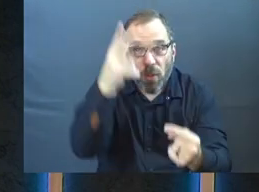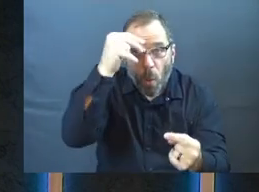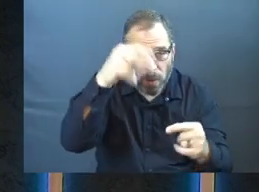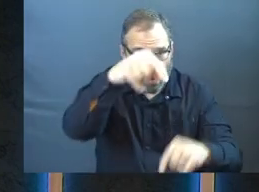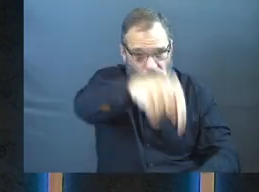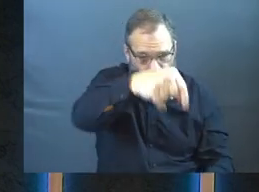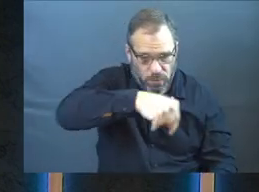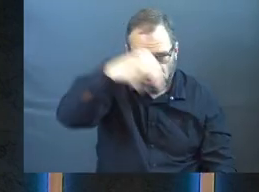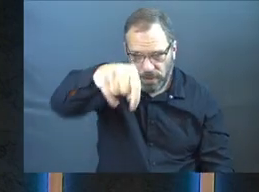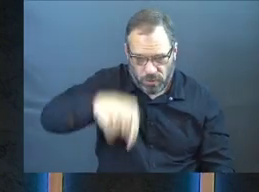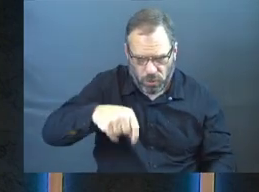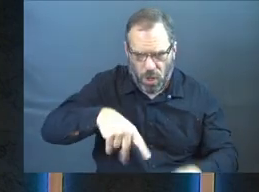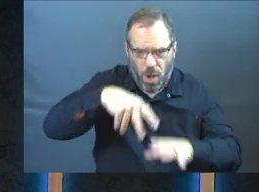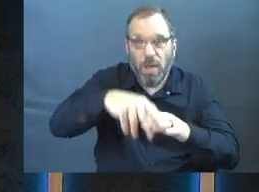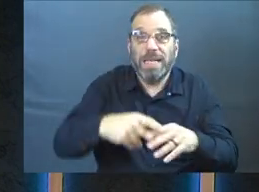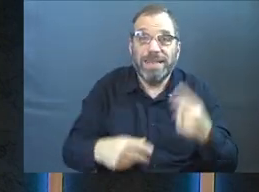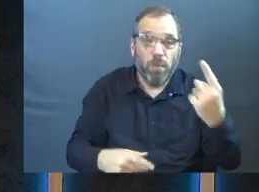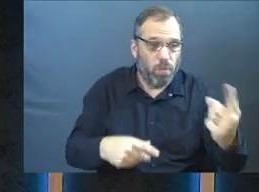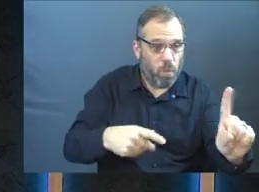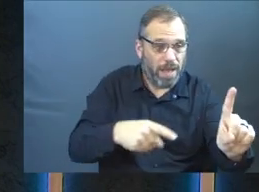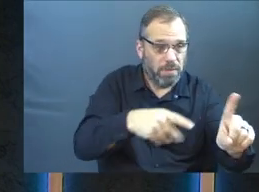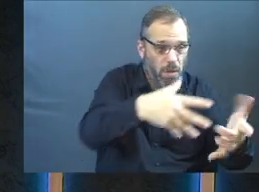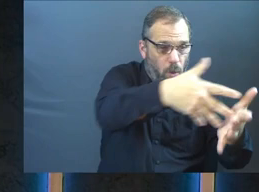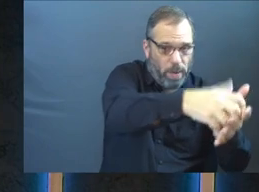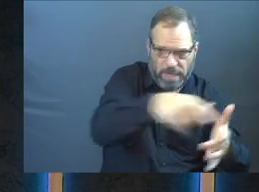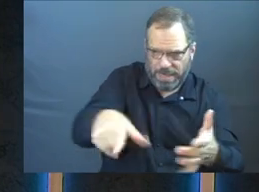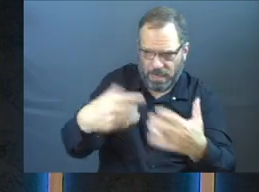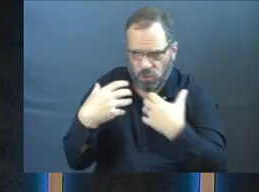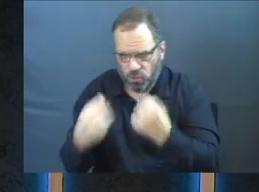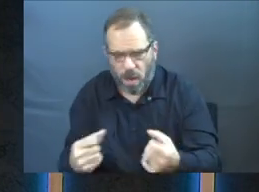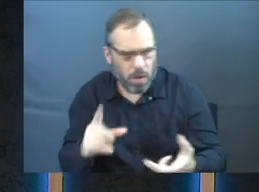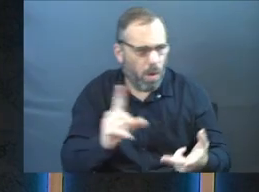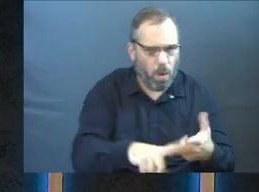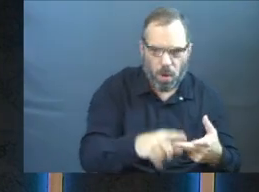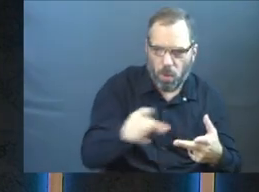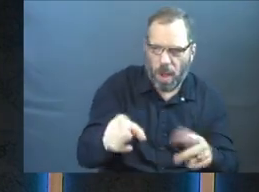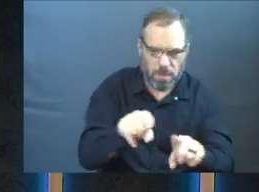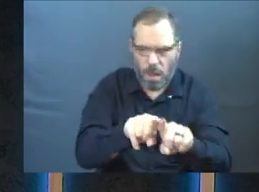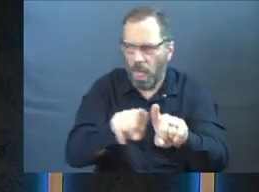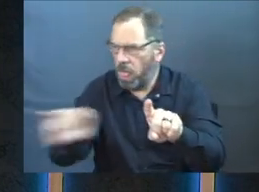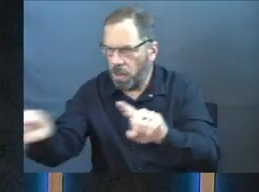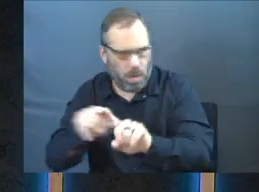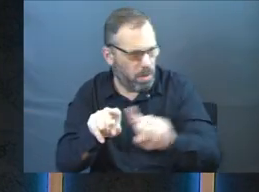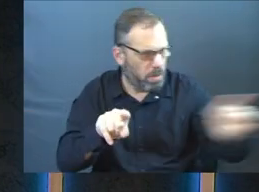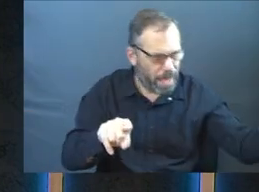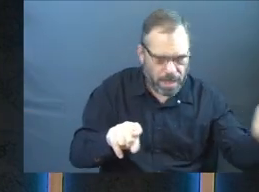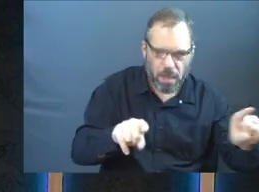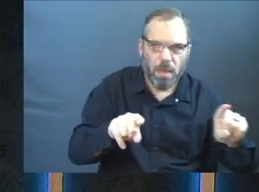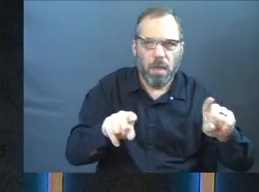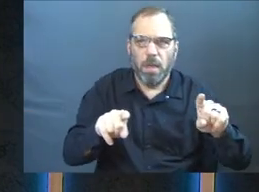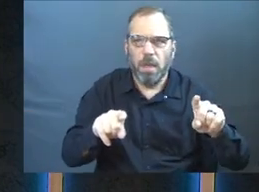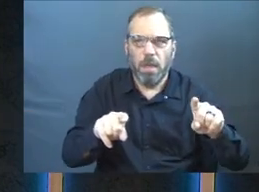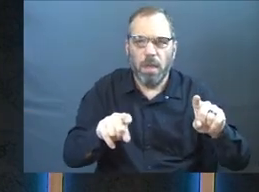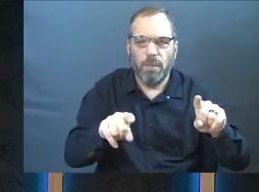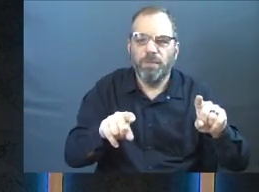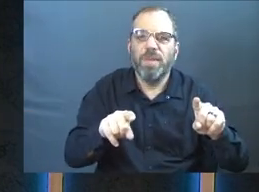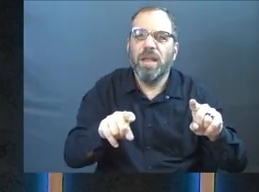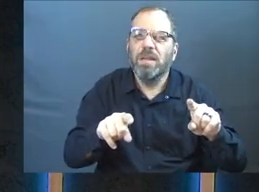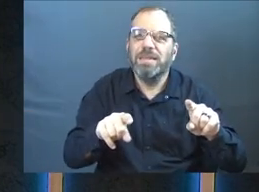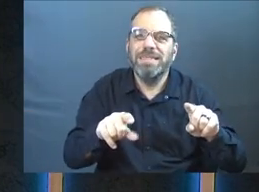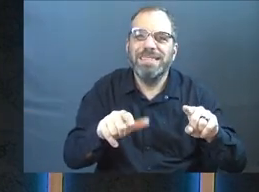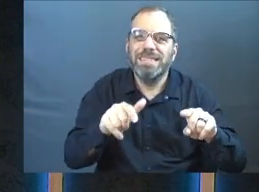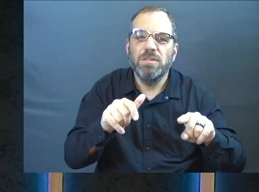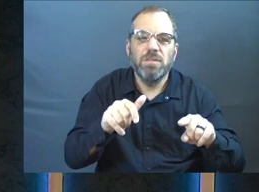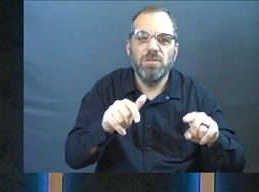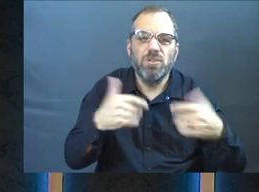stagecoach forward. Because if one is weak and another one's strong, or one wants to go this direction and the other one wants to go a different direction, you're